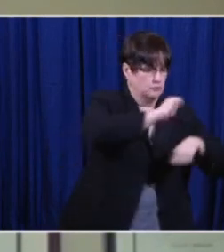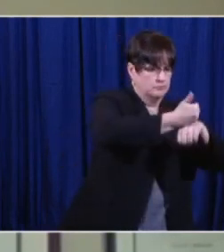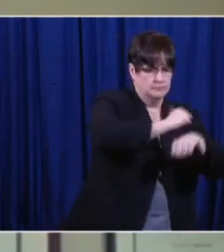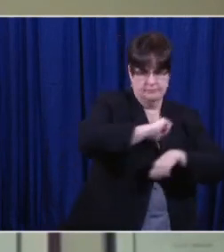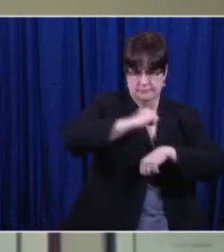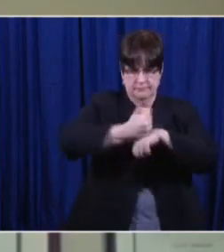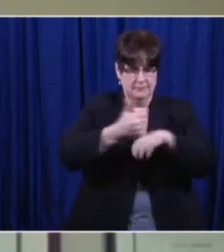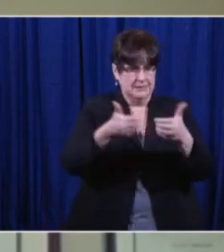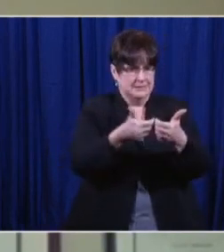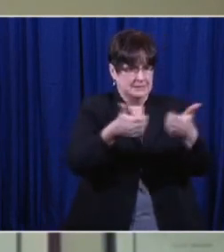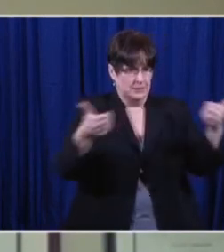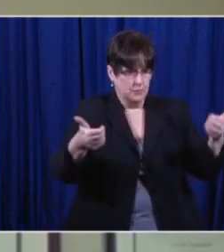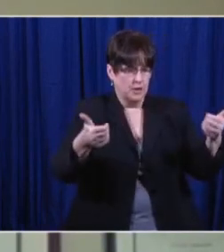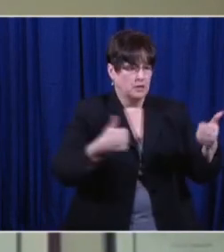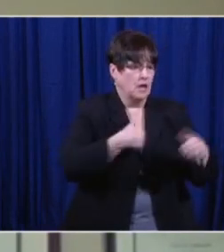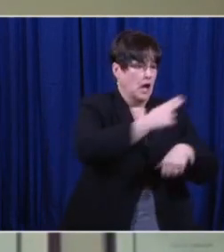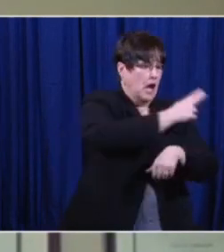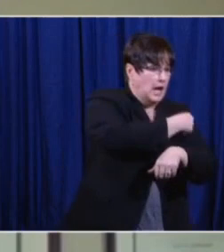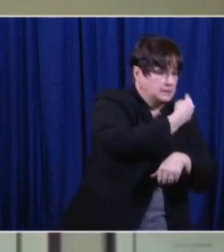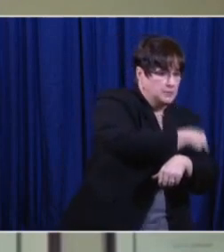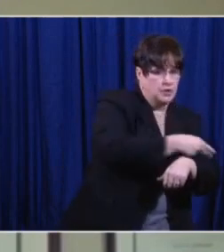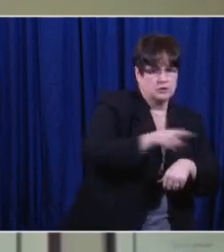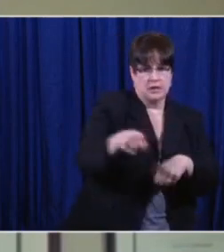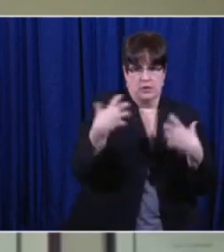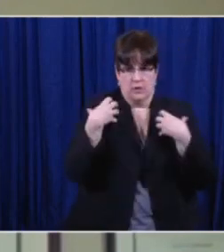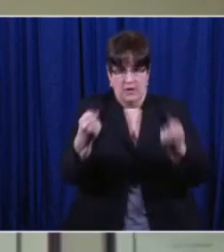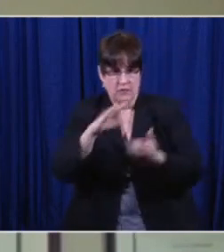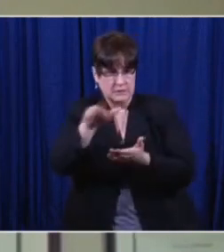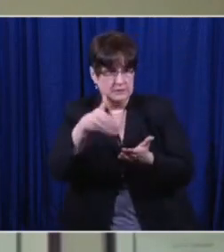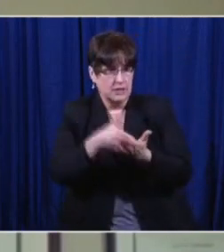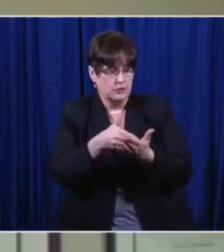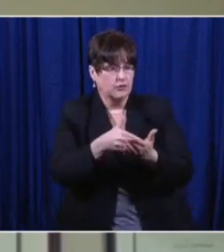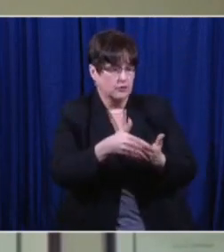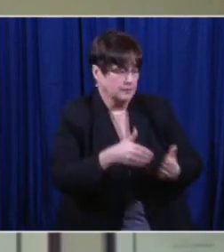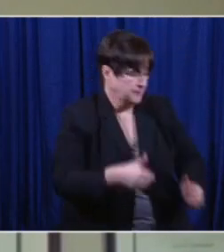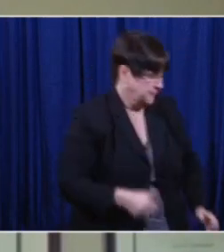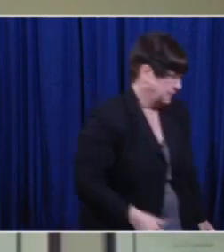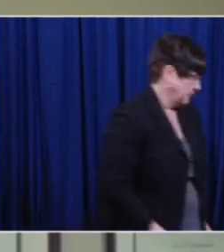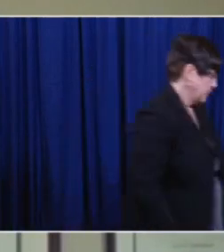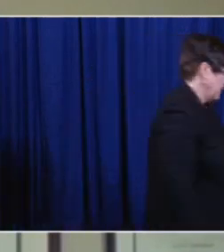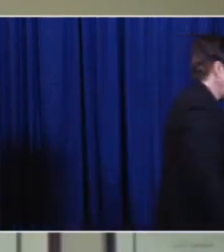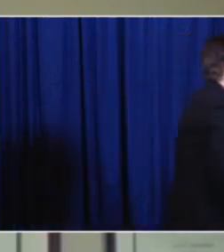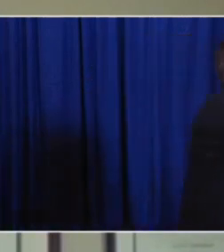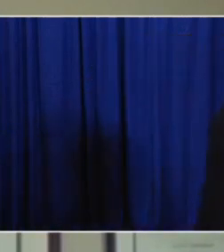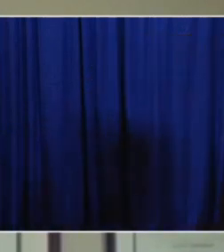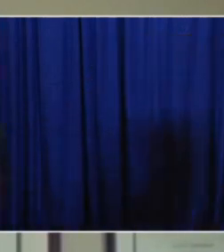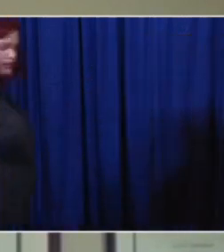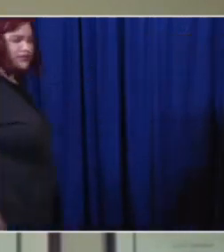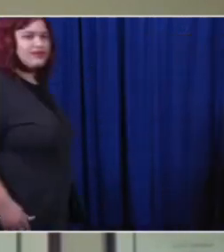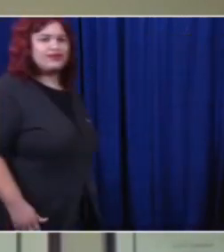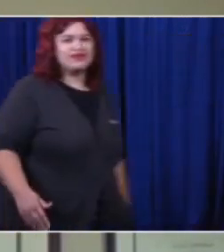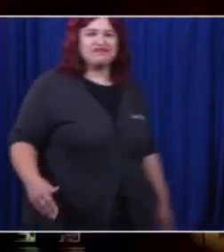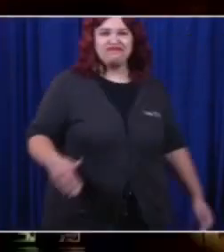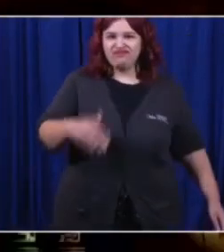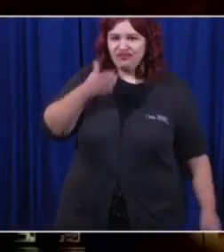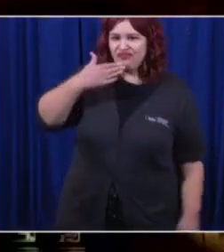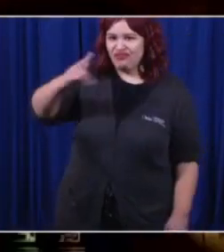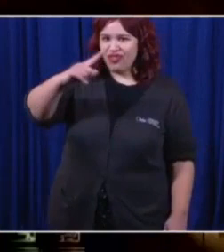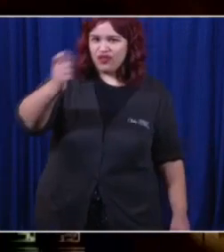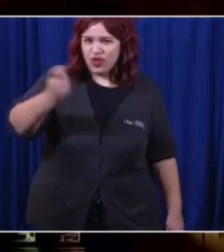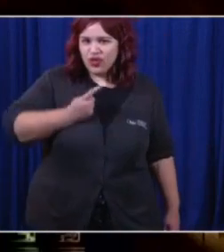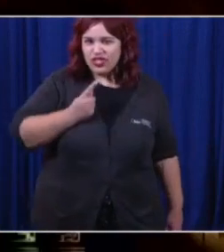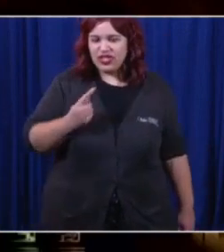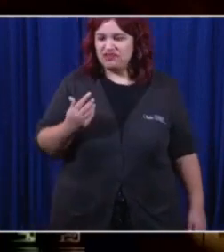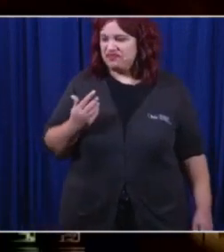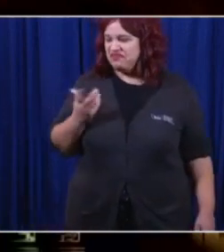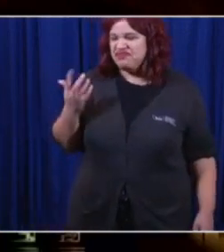the hospitals, things like that? Thanks for the question. So a number of months ago, I would say it was over the summer at some point, maybe